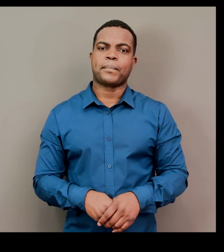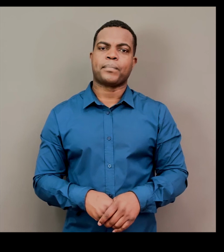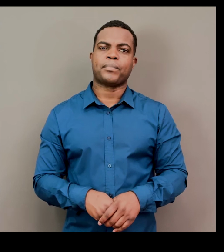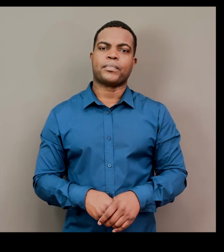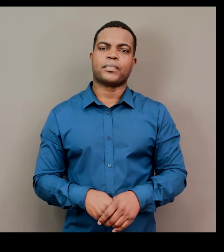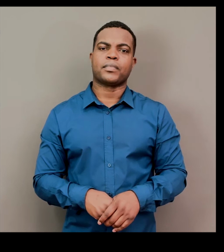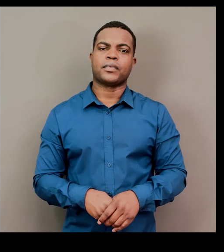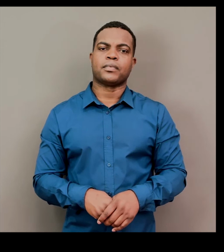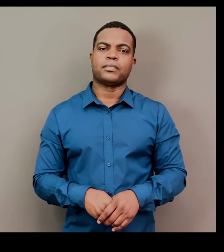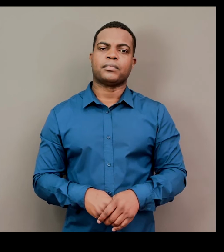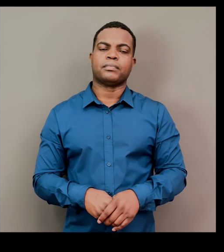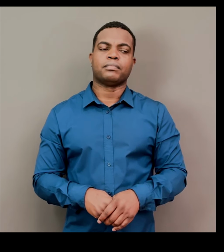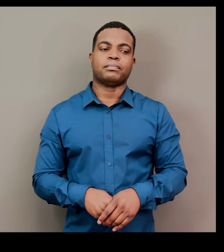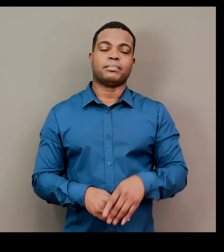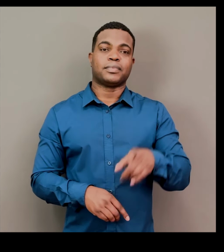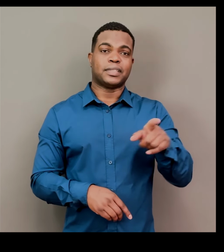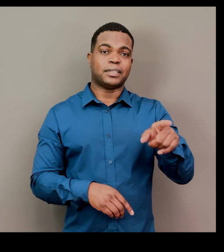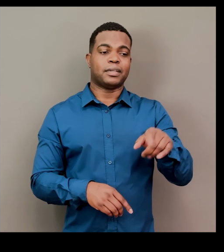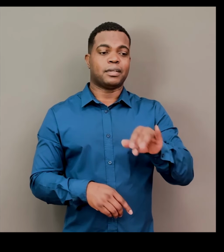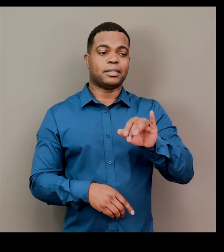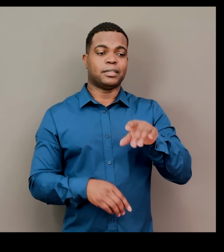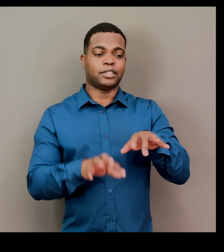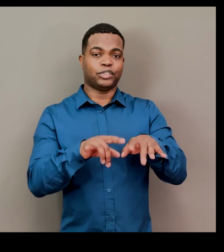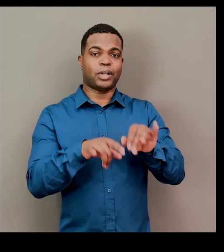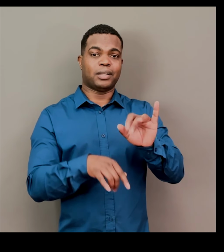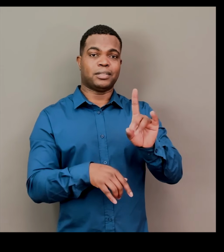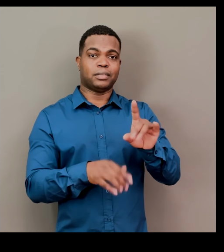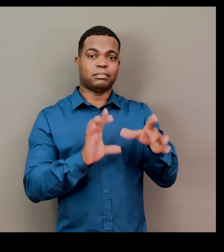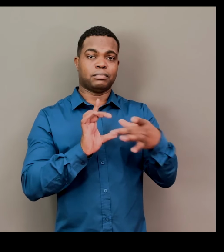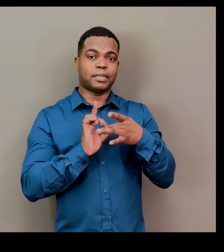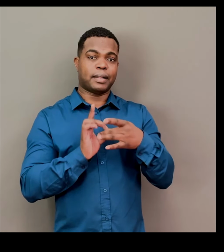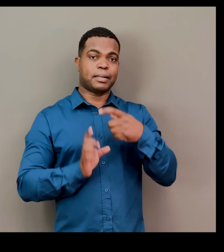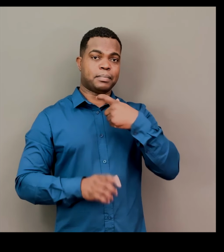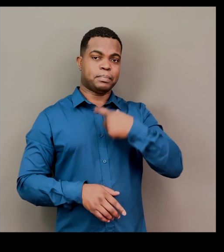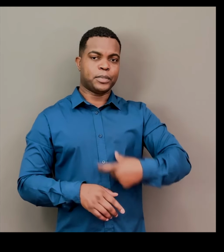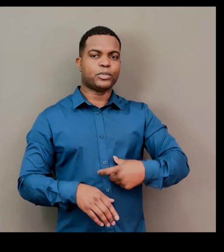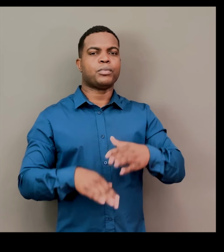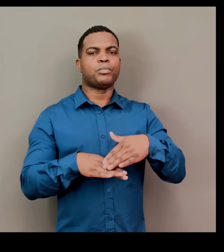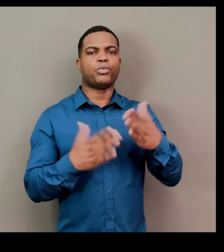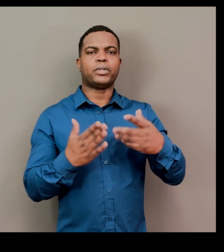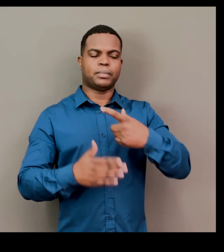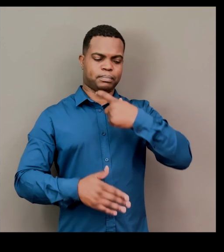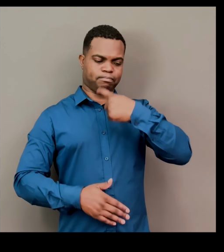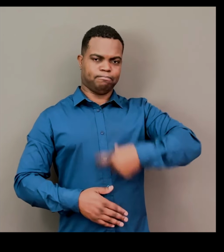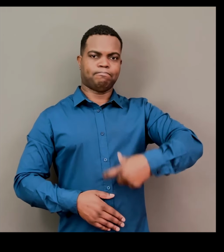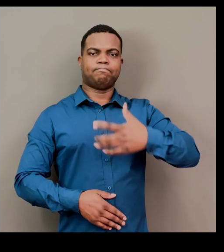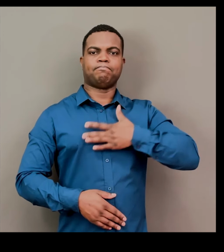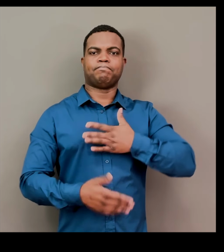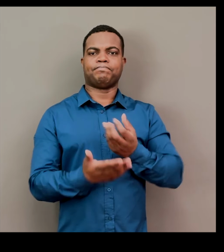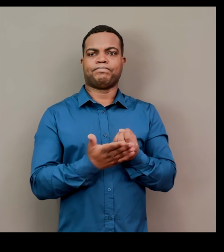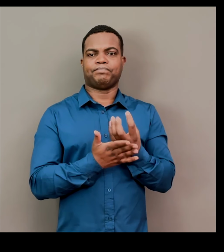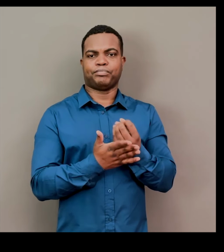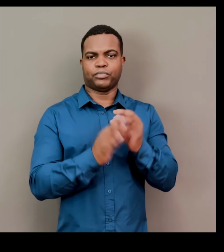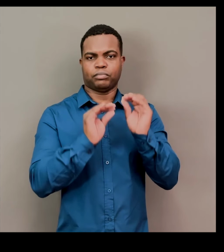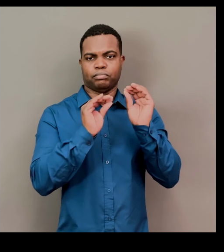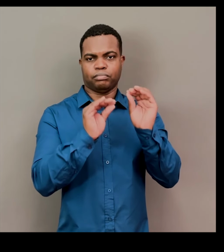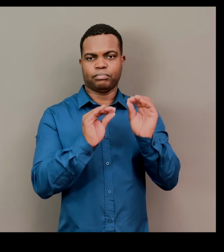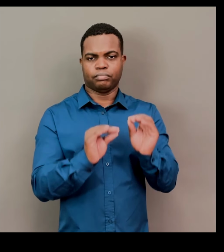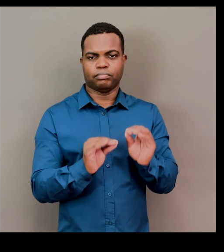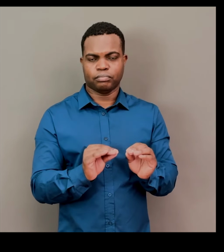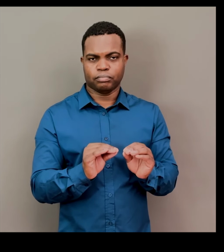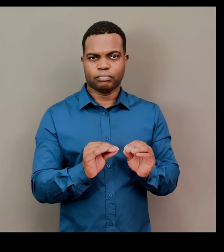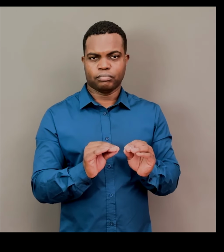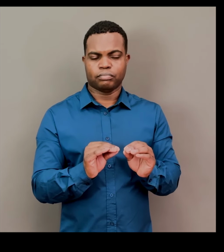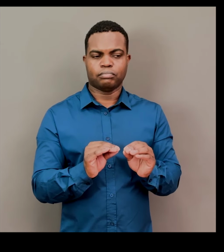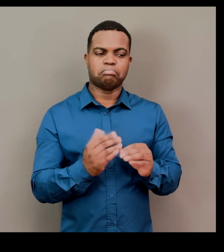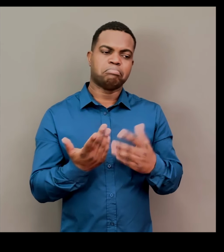Digital identity for individuals is an aspect of a person's social identity and can also be referred to